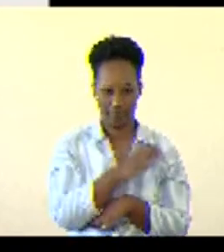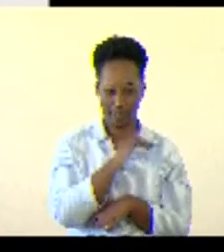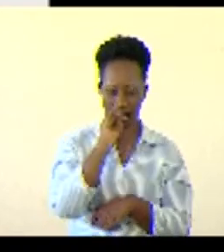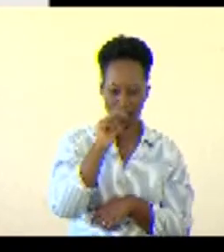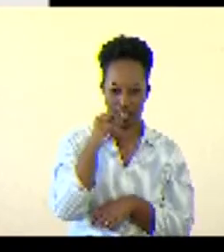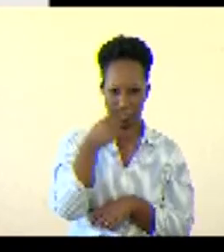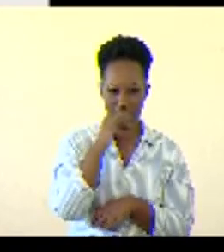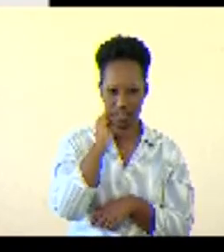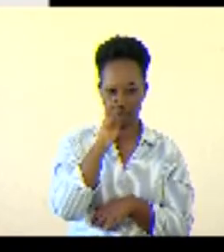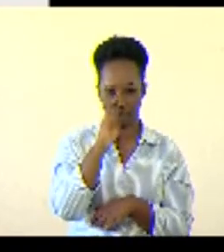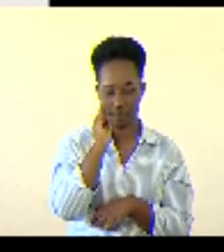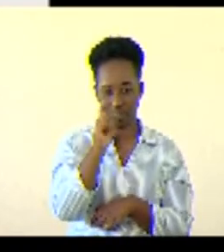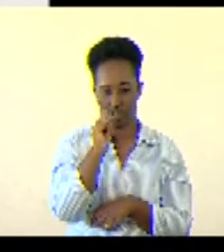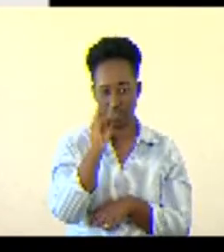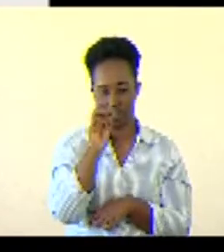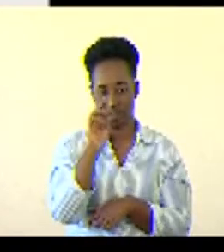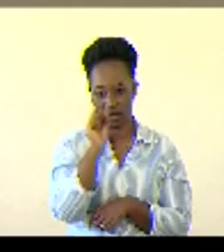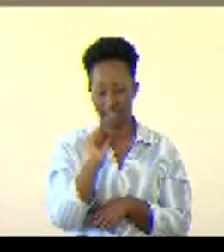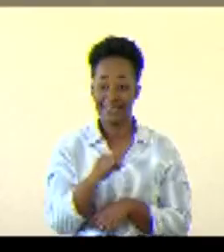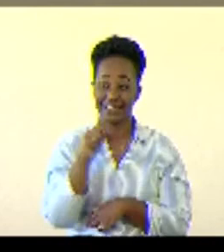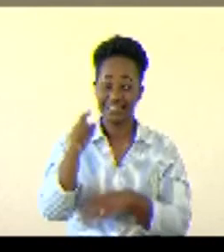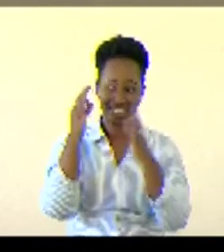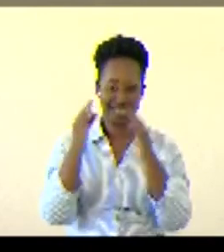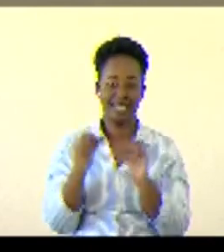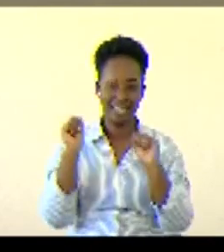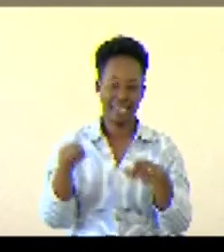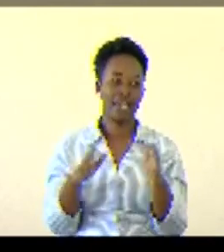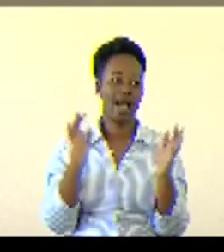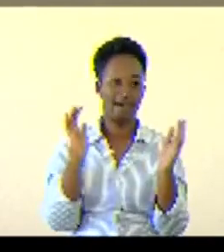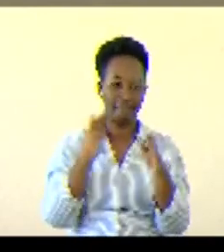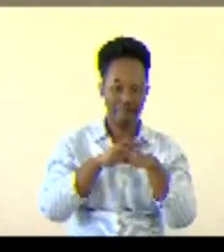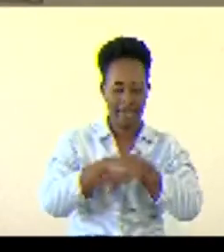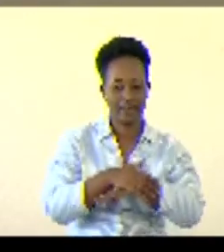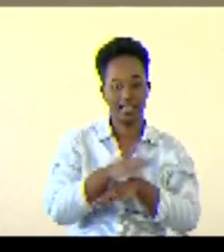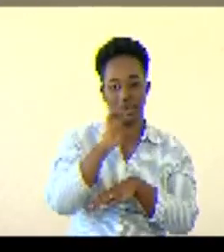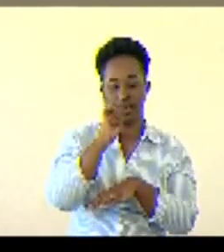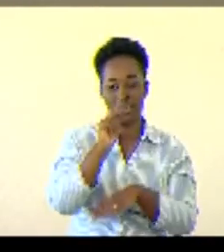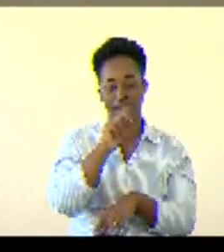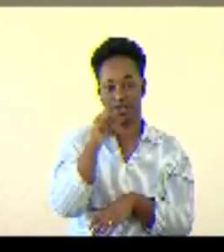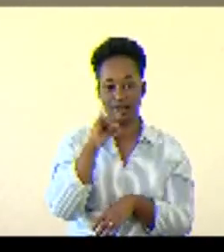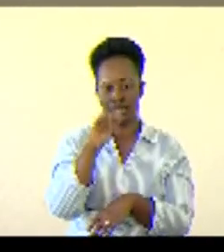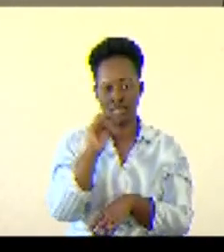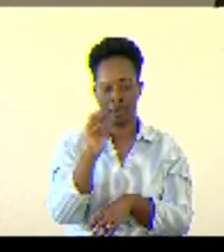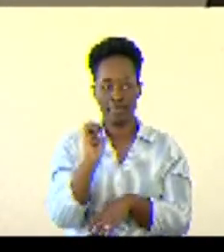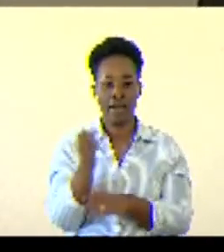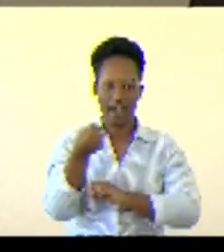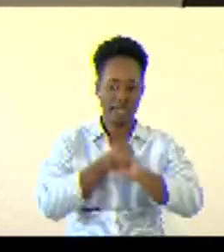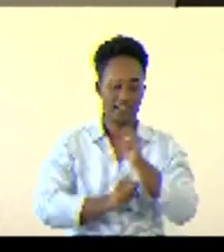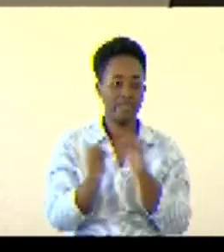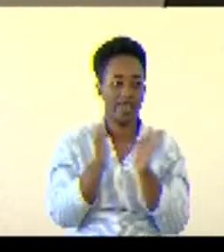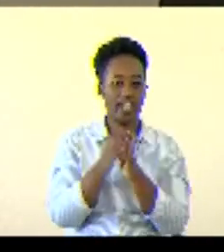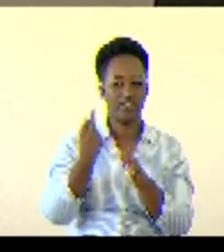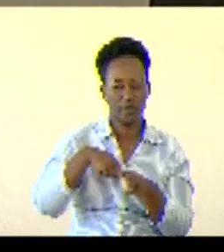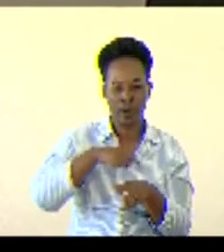These are substances that can affect or can inhibit the enzyme's activities. And we know there are very